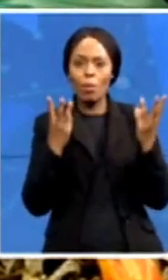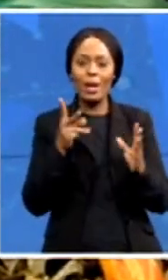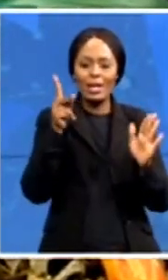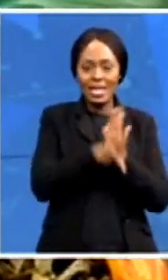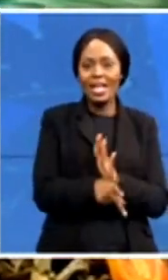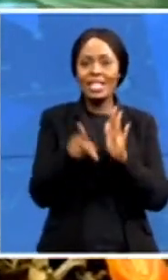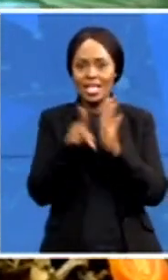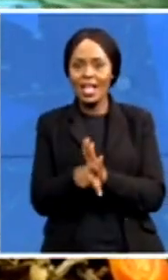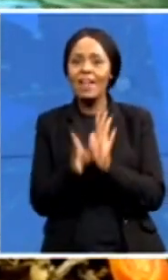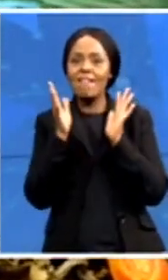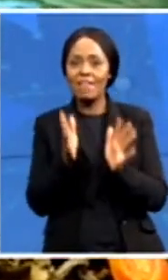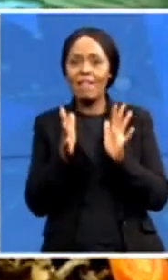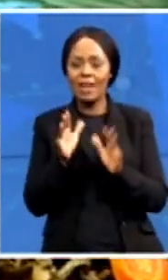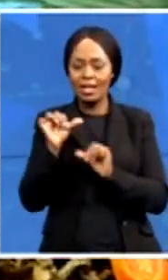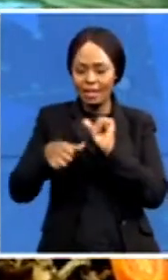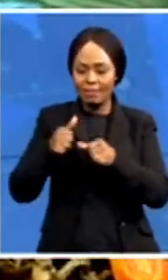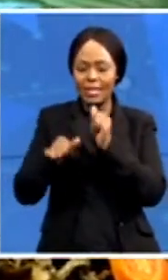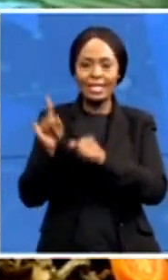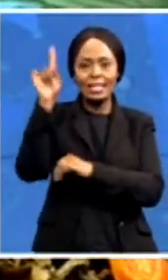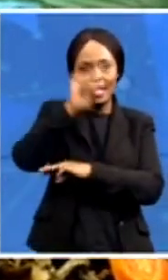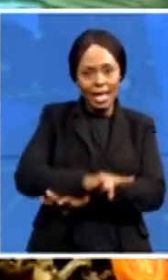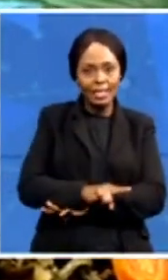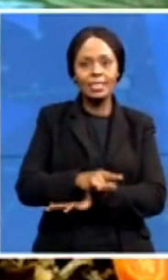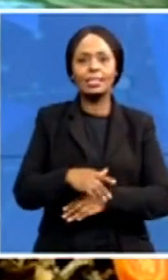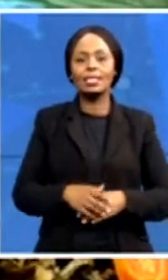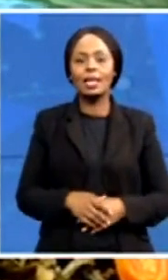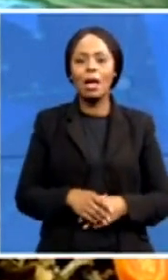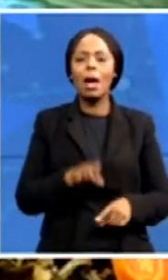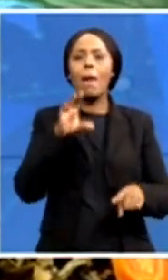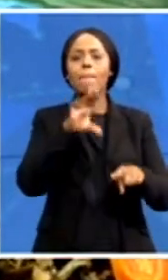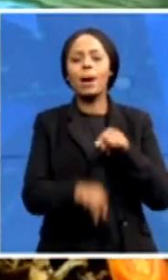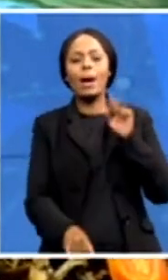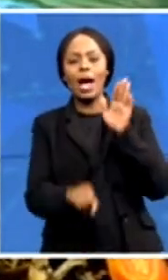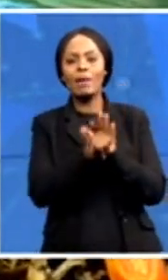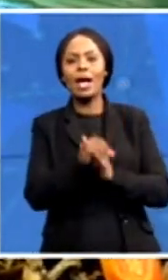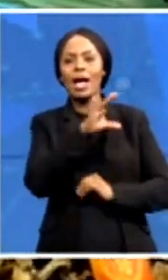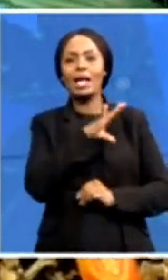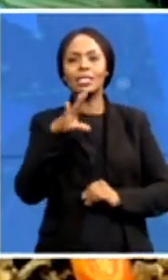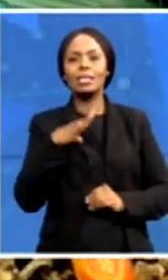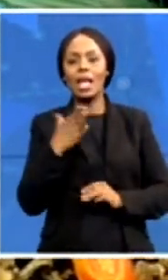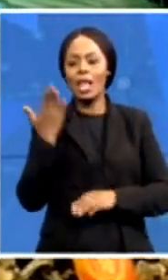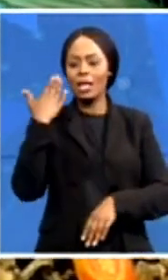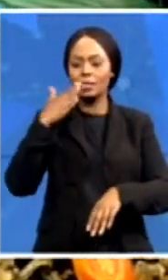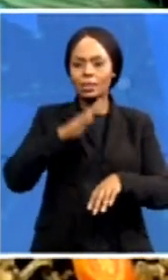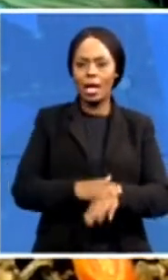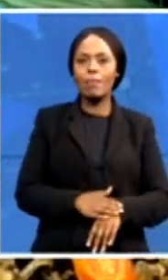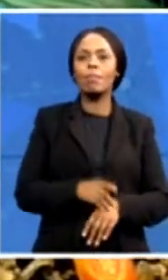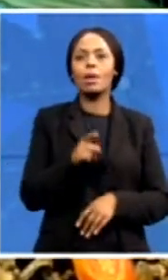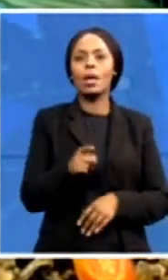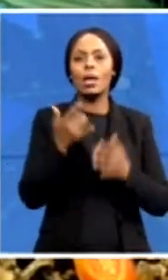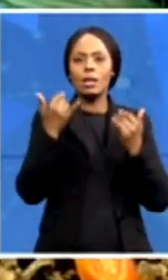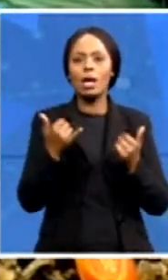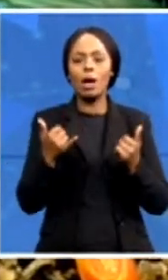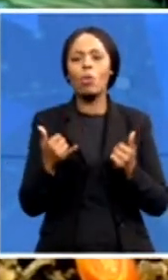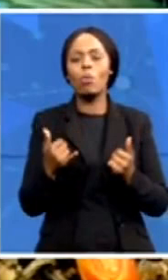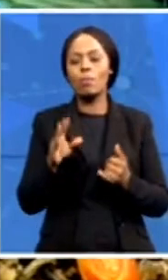consecutive days, and we found that the councillor at the time who is coming out now, Ngiba, we were told that he's put in a safe